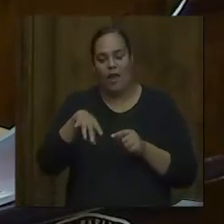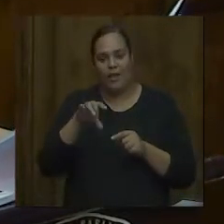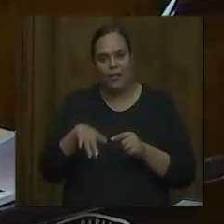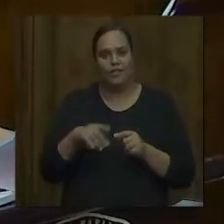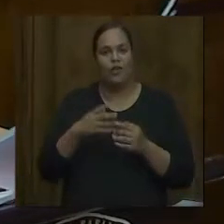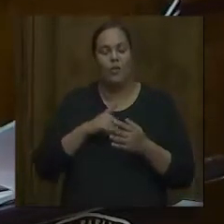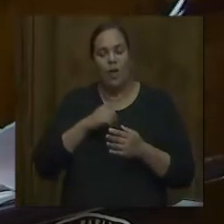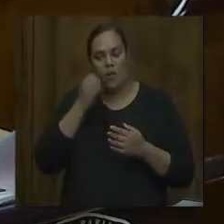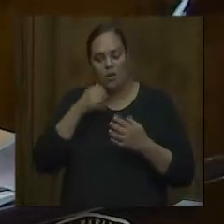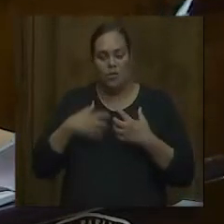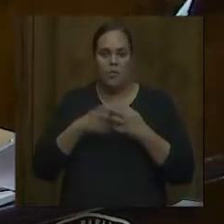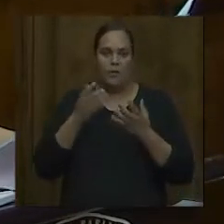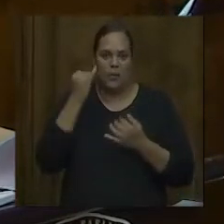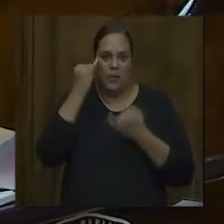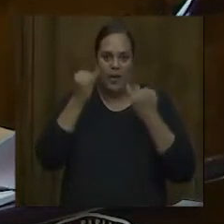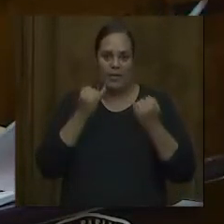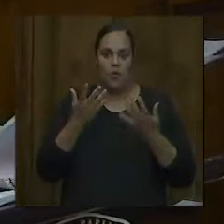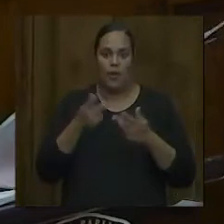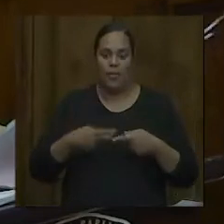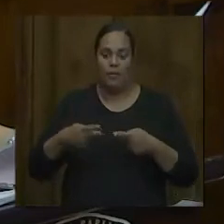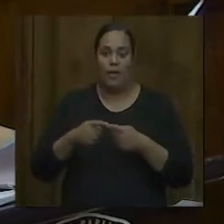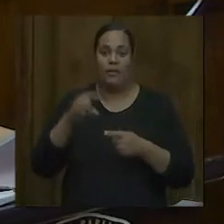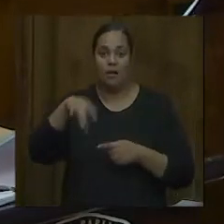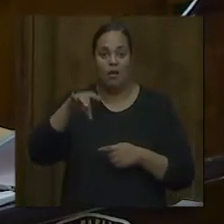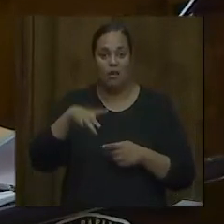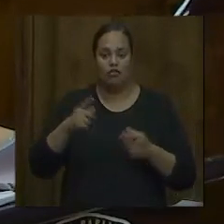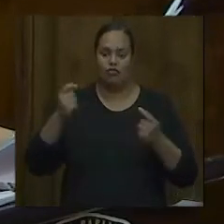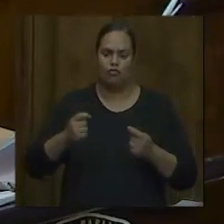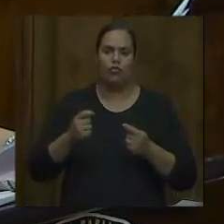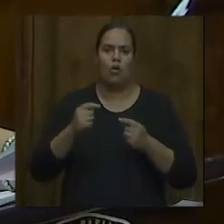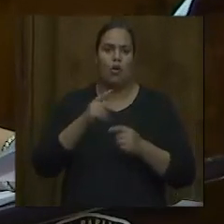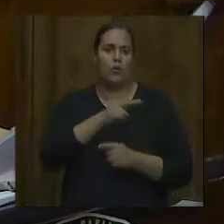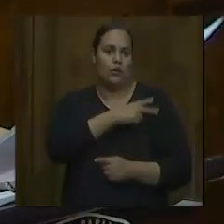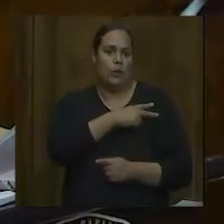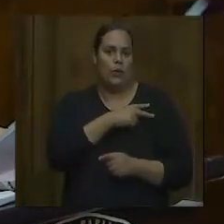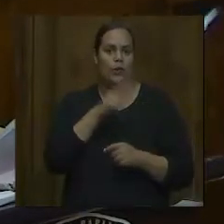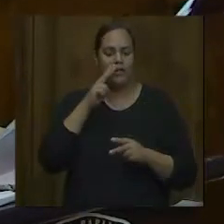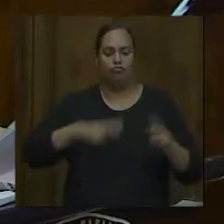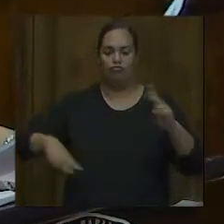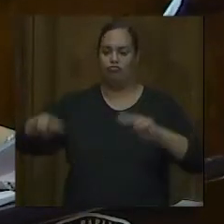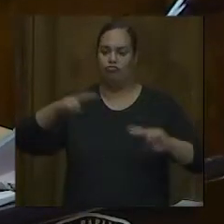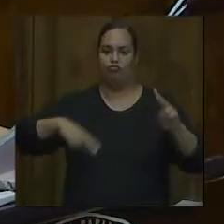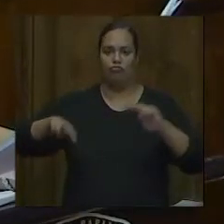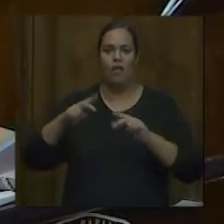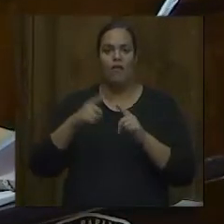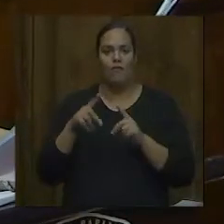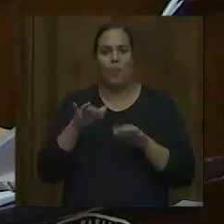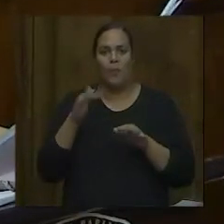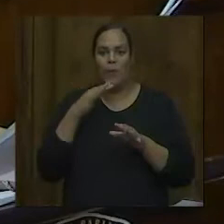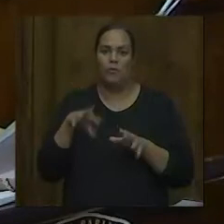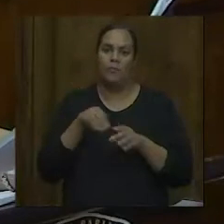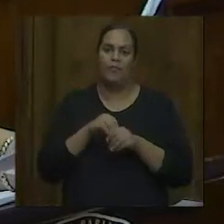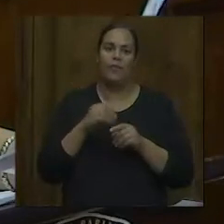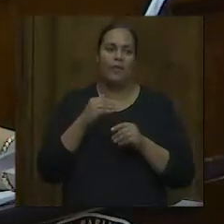an initiative. At the venue in Kailicha, stronger security measures and neighborhood watches were introduced to encourage participants